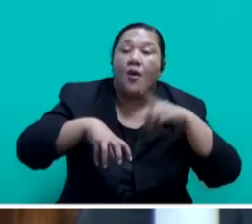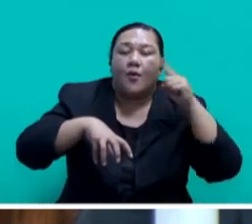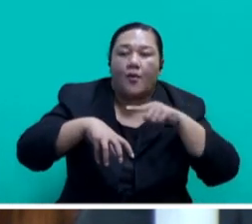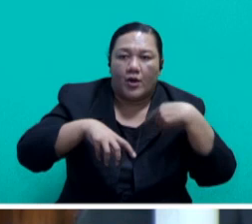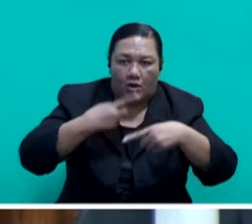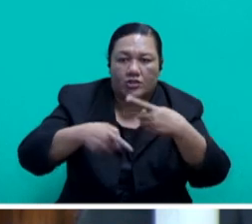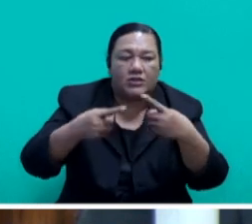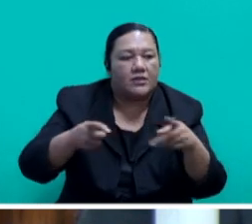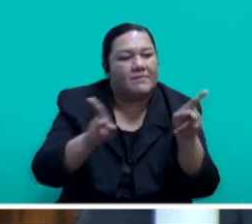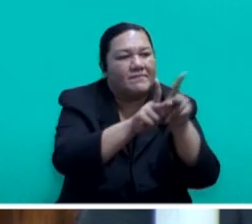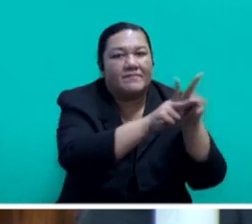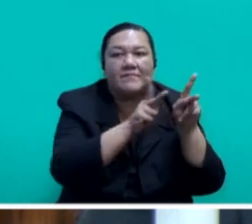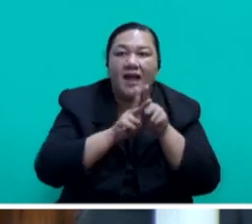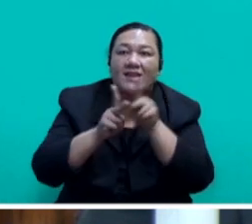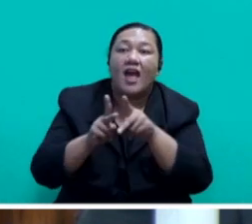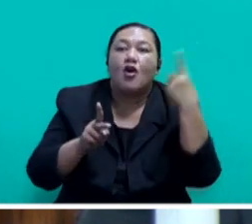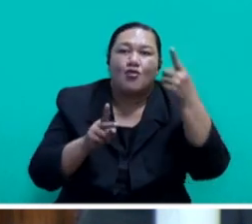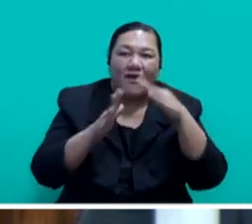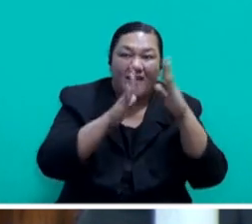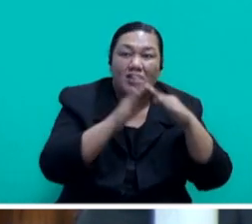such as Korepita and the